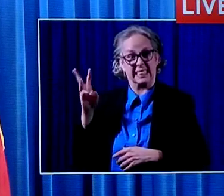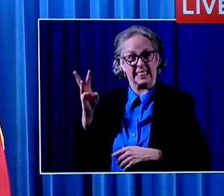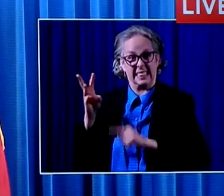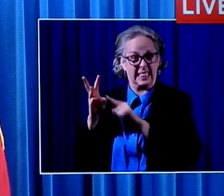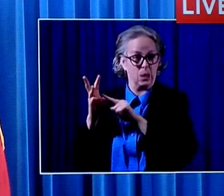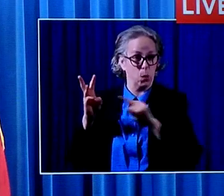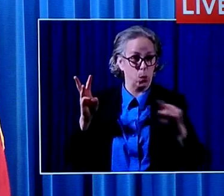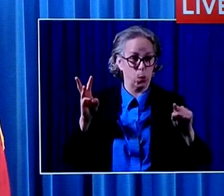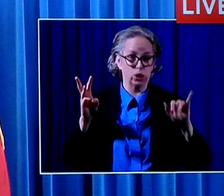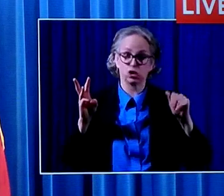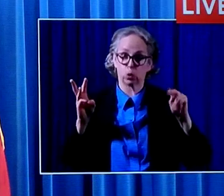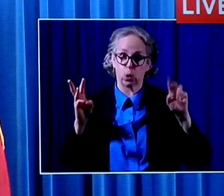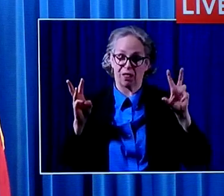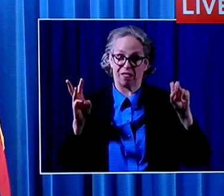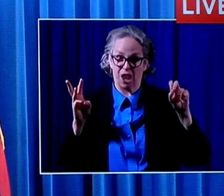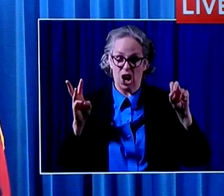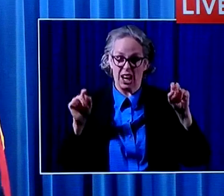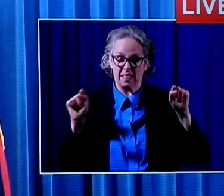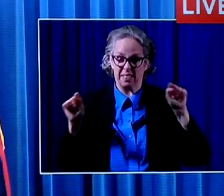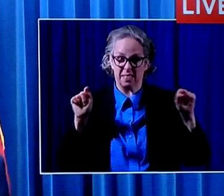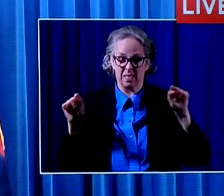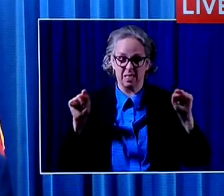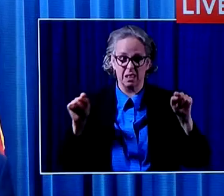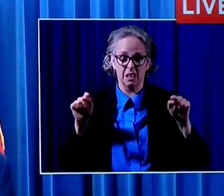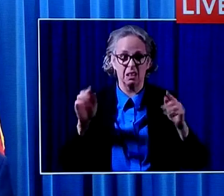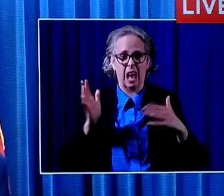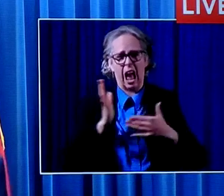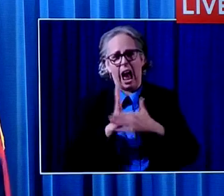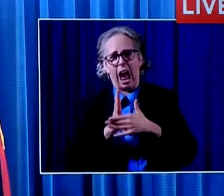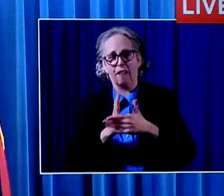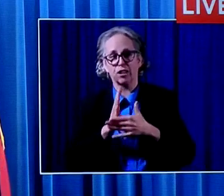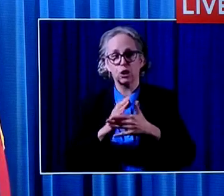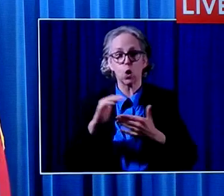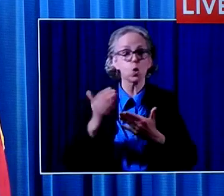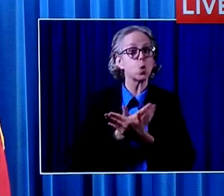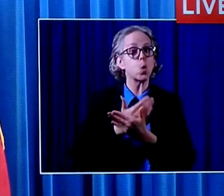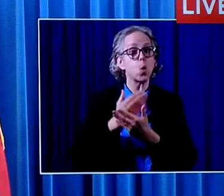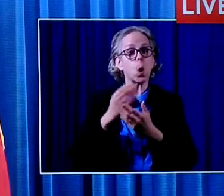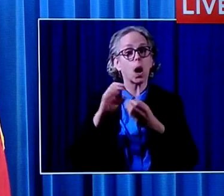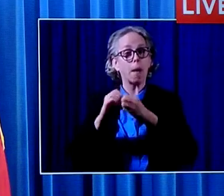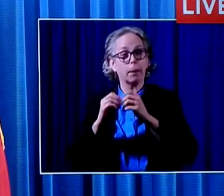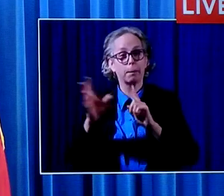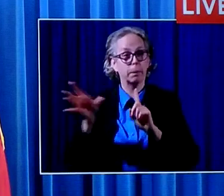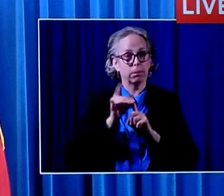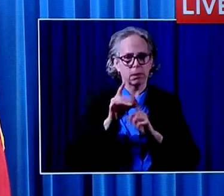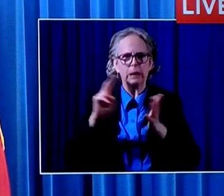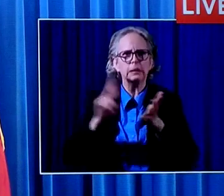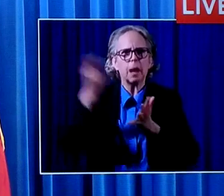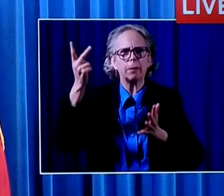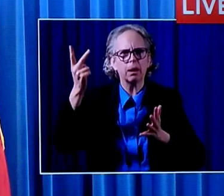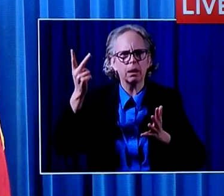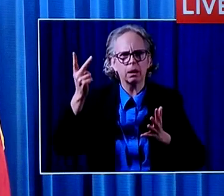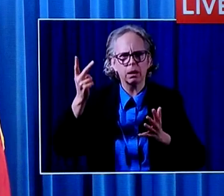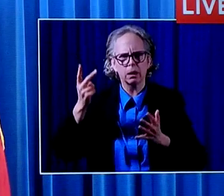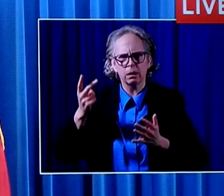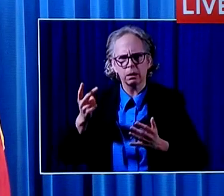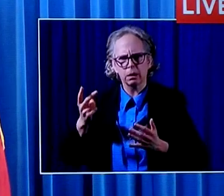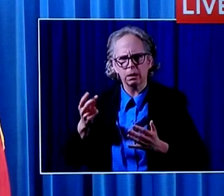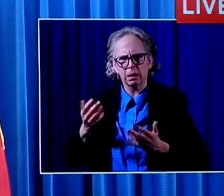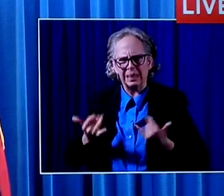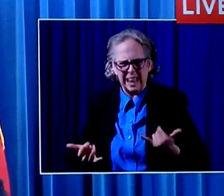average new cases per day doubled. Excuse me, from 82 to 161.